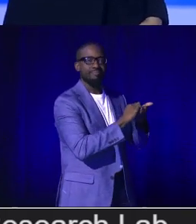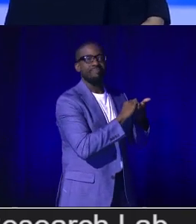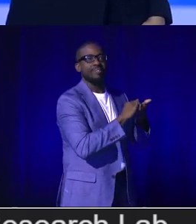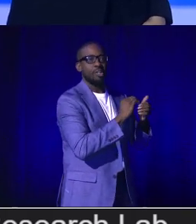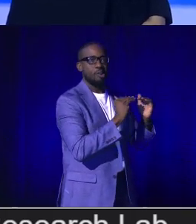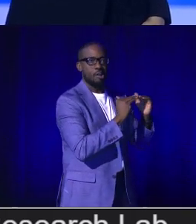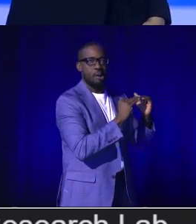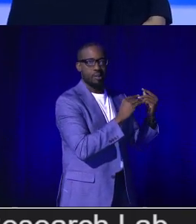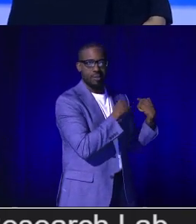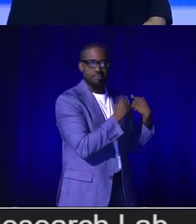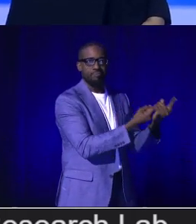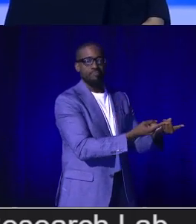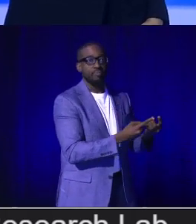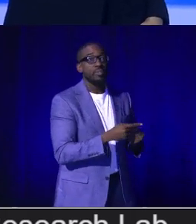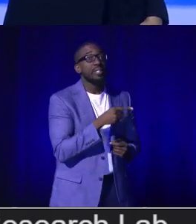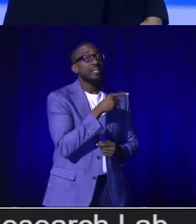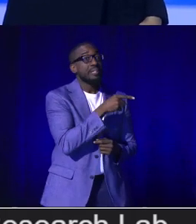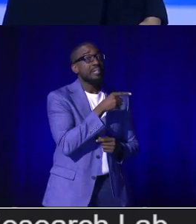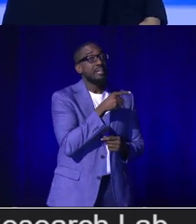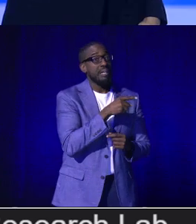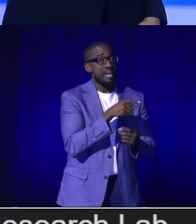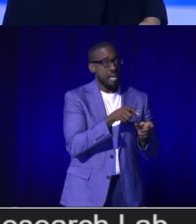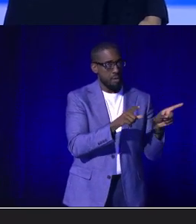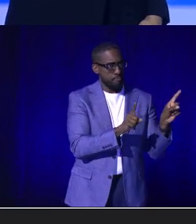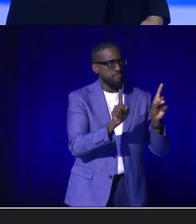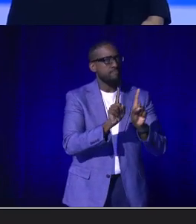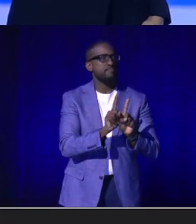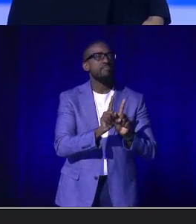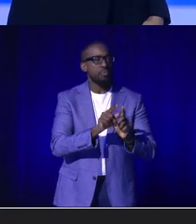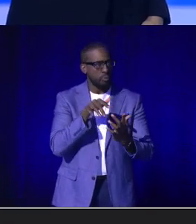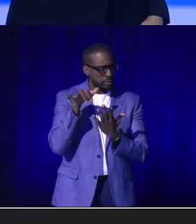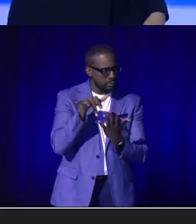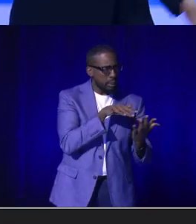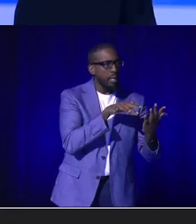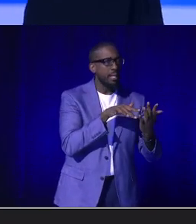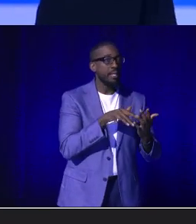these phenomenon. And so what we simply did was